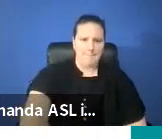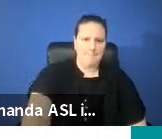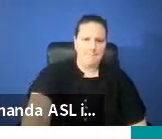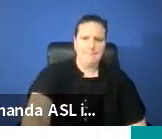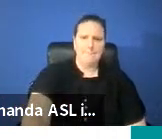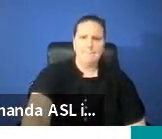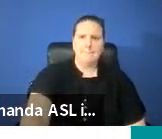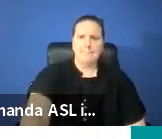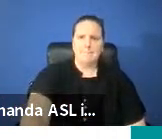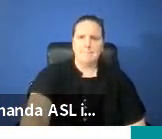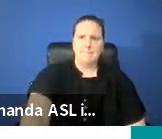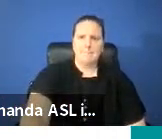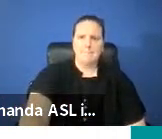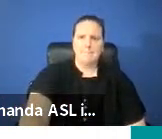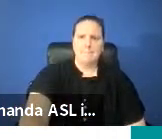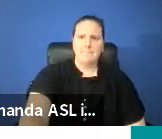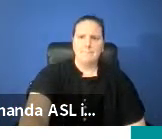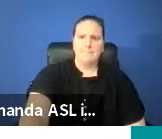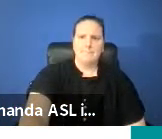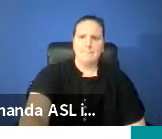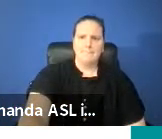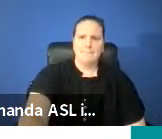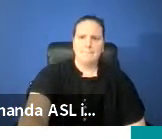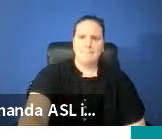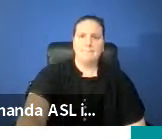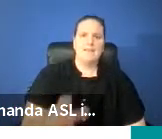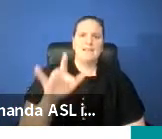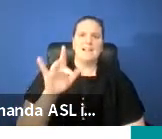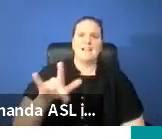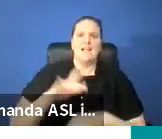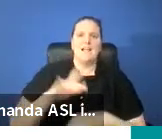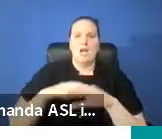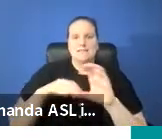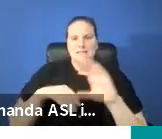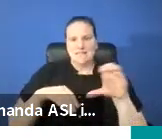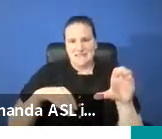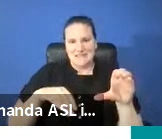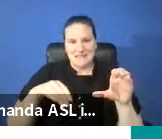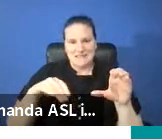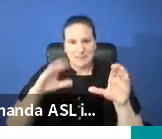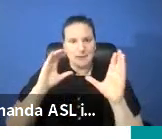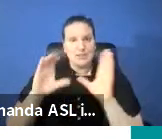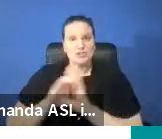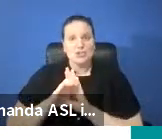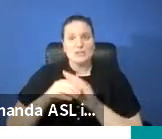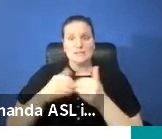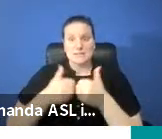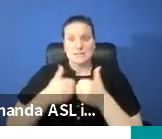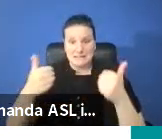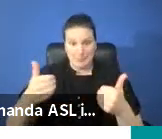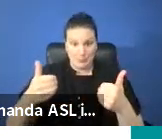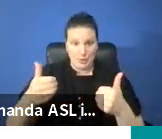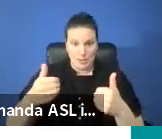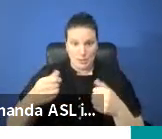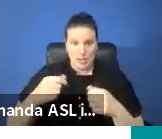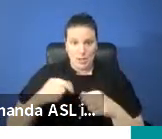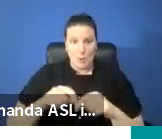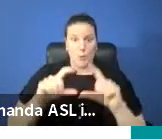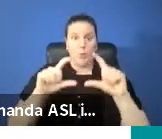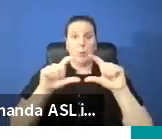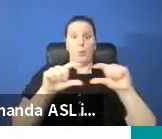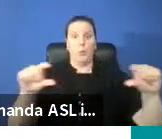screen, and then click on the CC icon, and a separate window with captions will